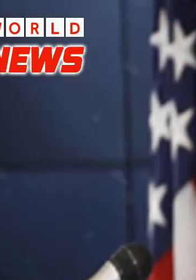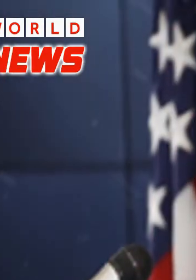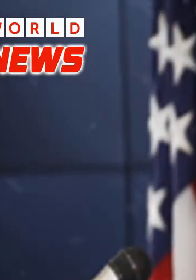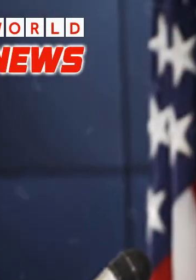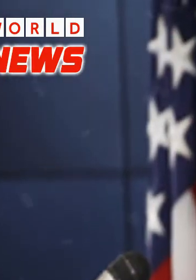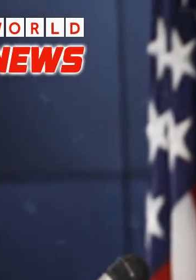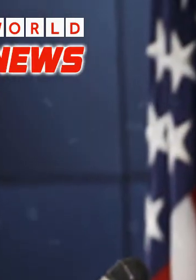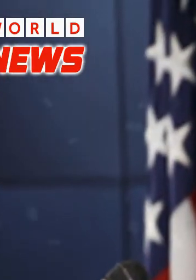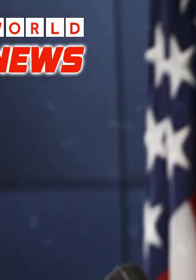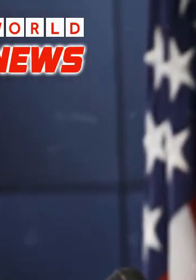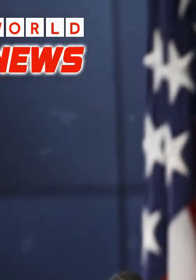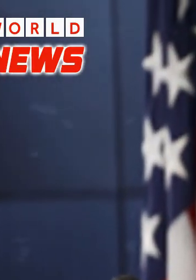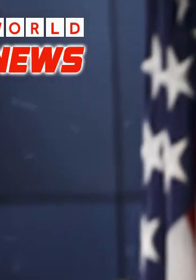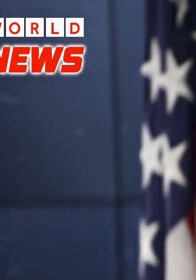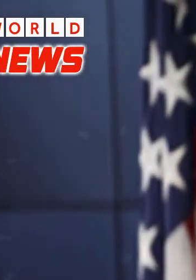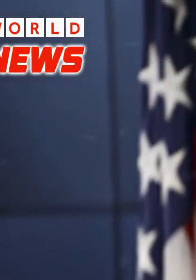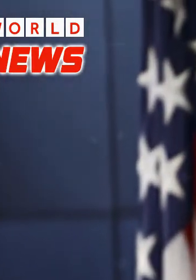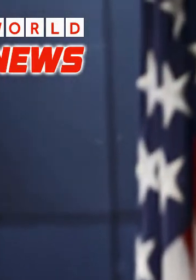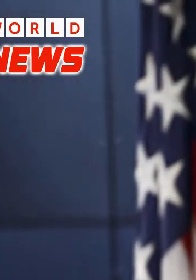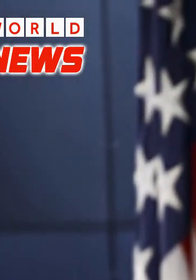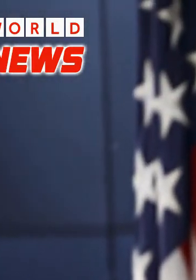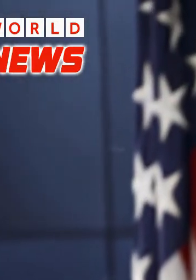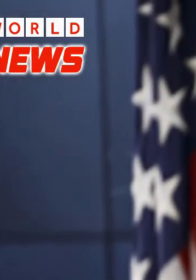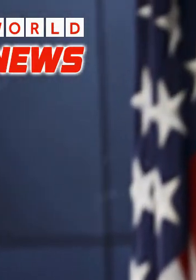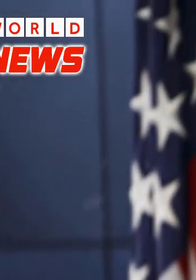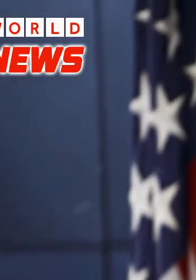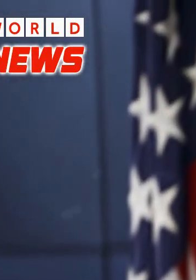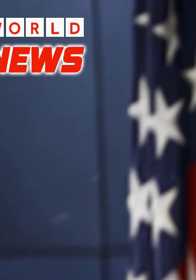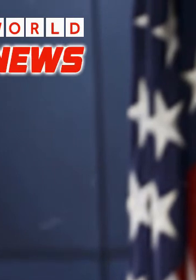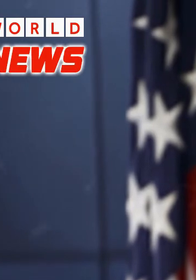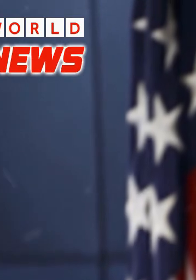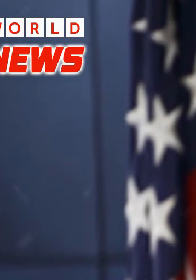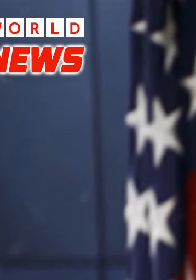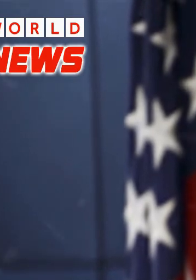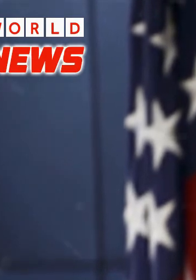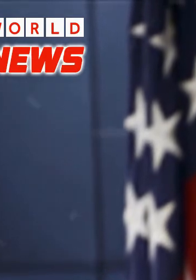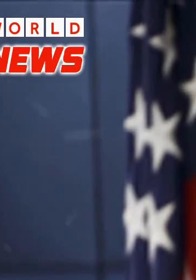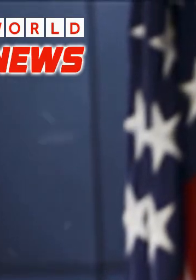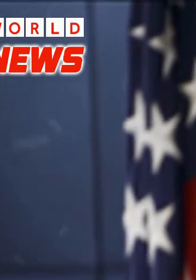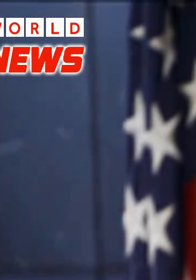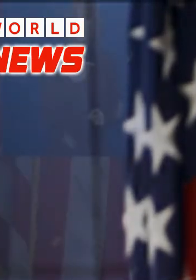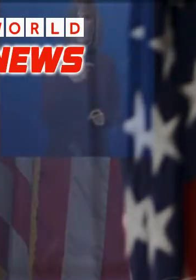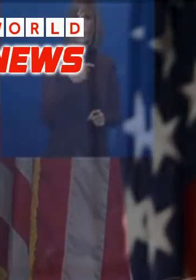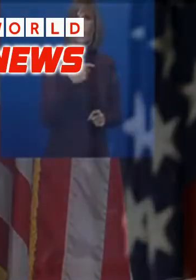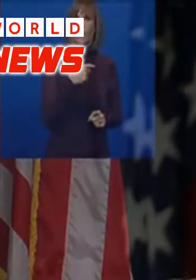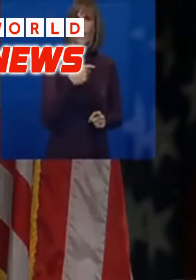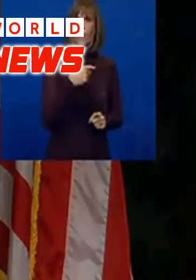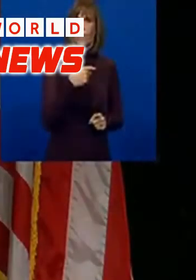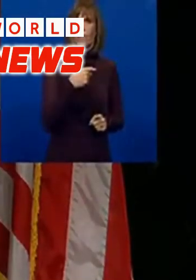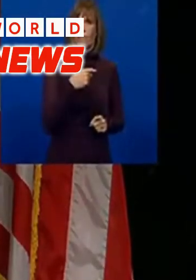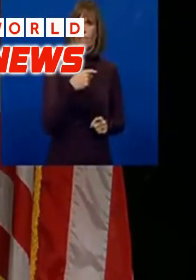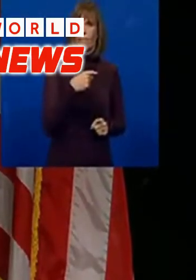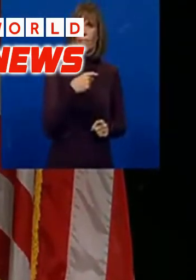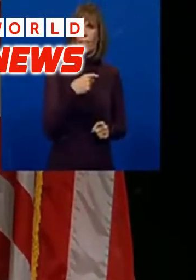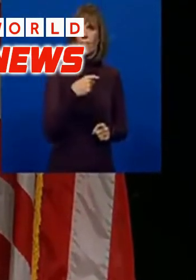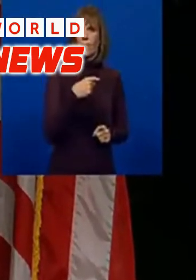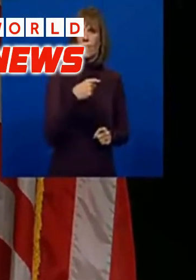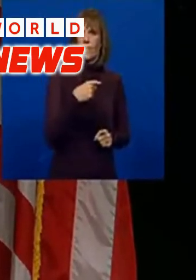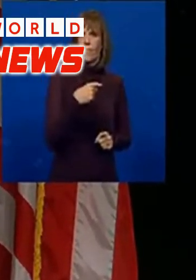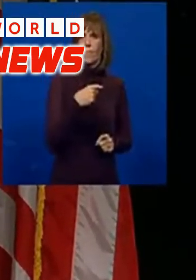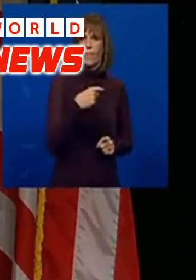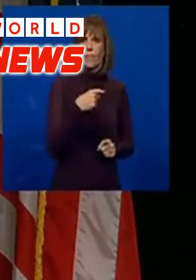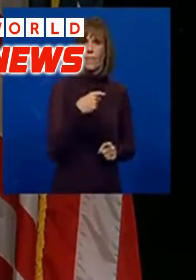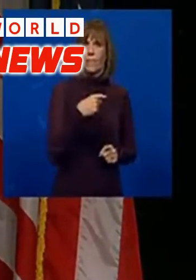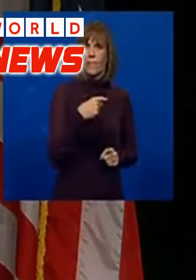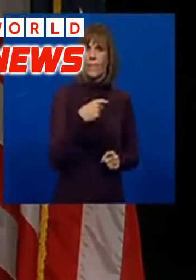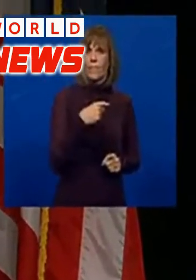will be extended through Wednesday, December 16, with some changes, which will be re-evaluated next week. Organized sports for youth